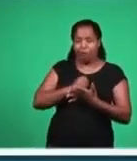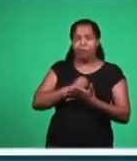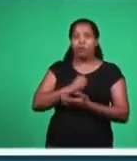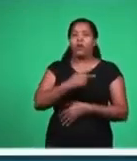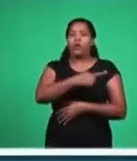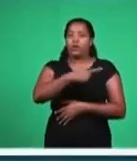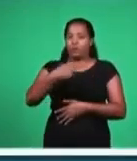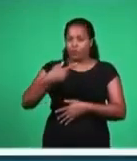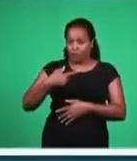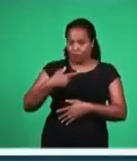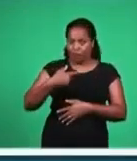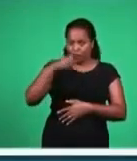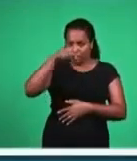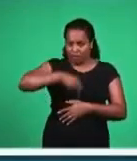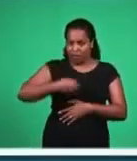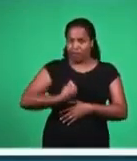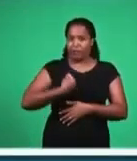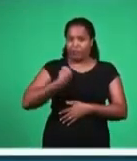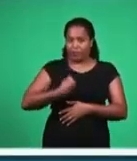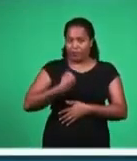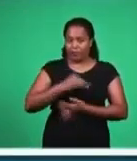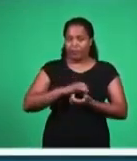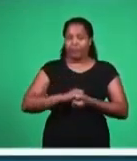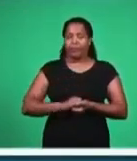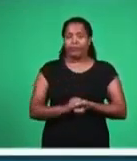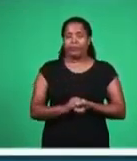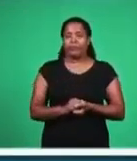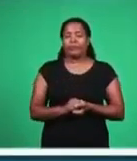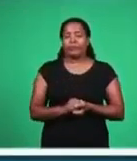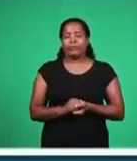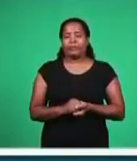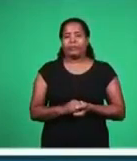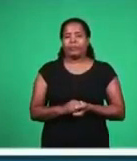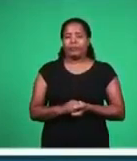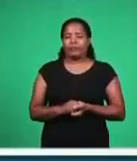And who's going to say come back?